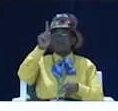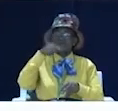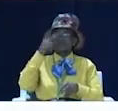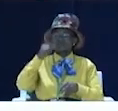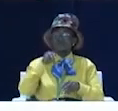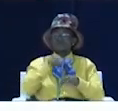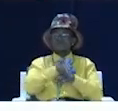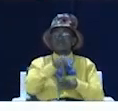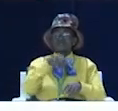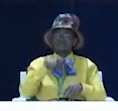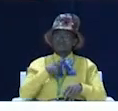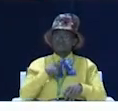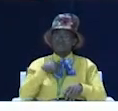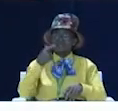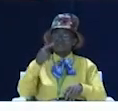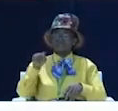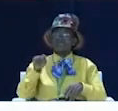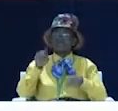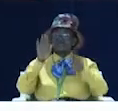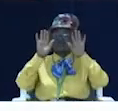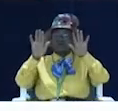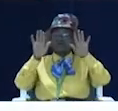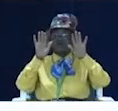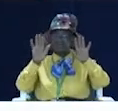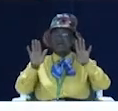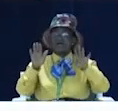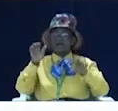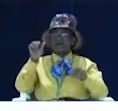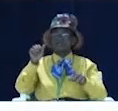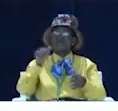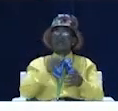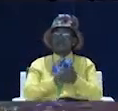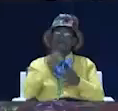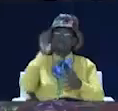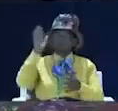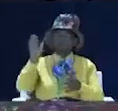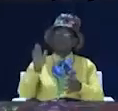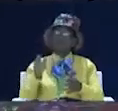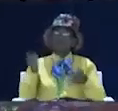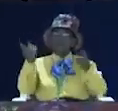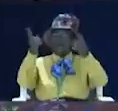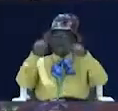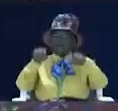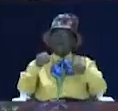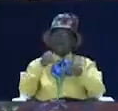the wonders that will happen in your life this year will be many.